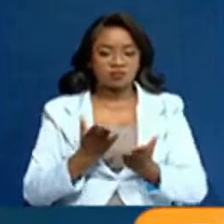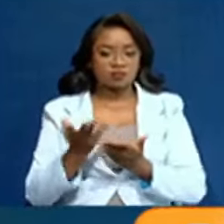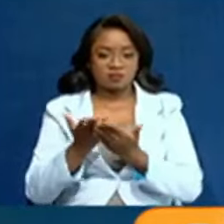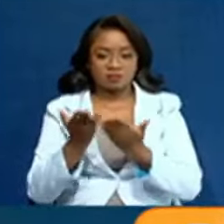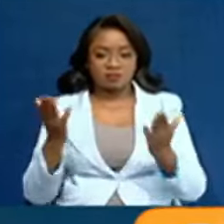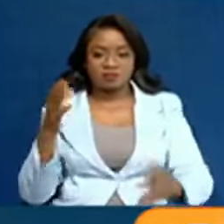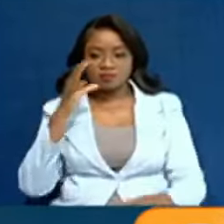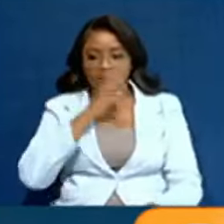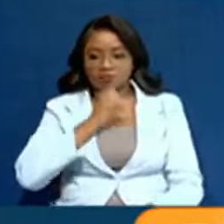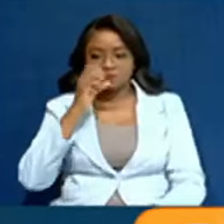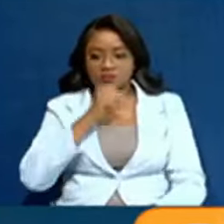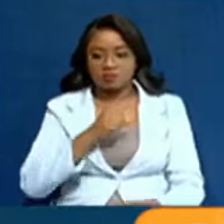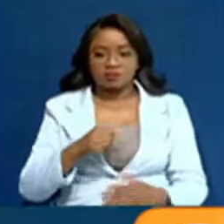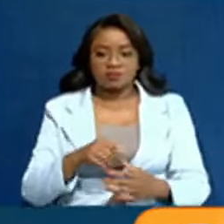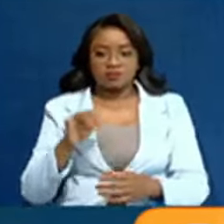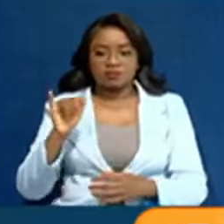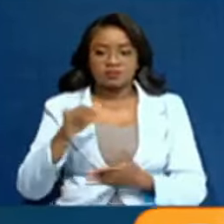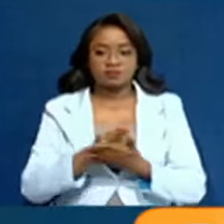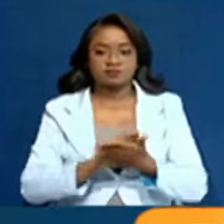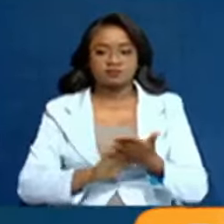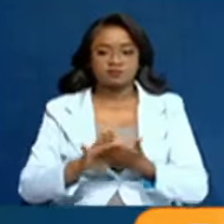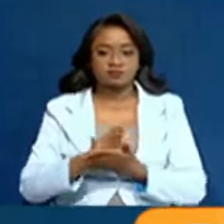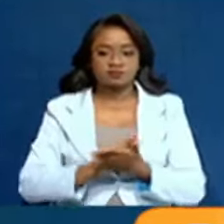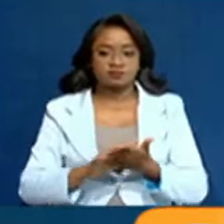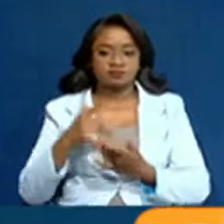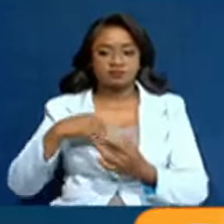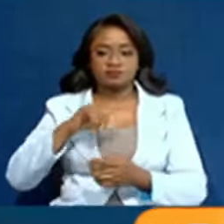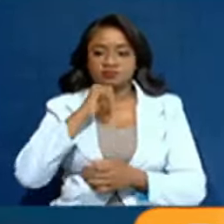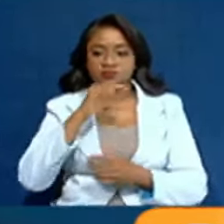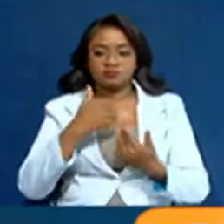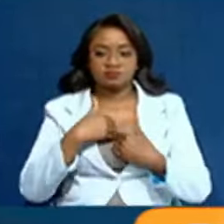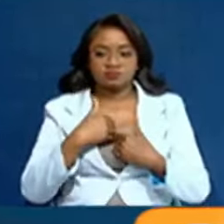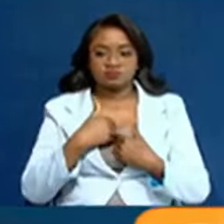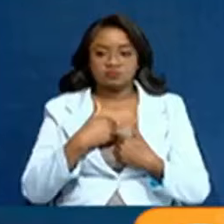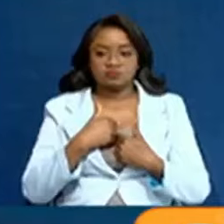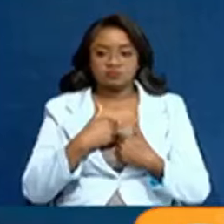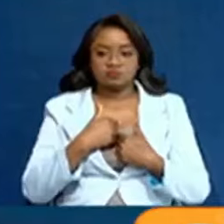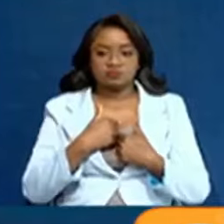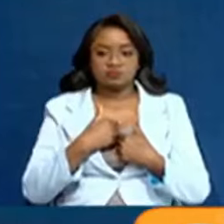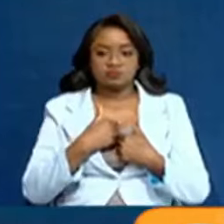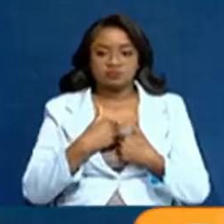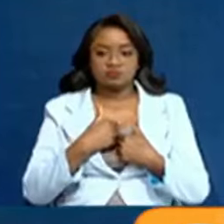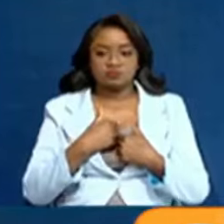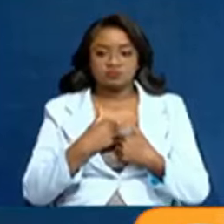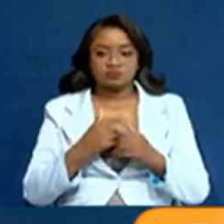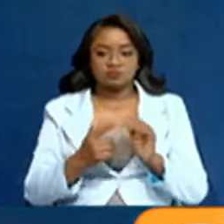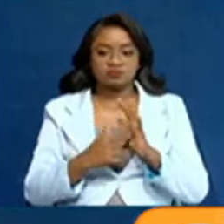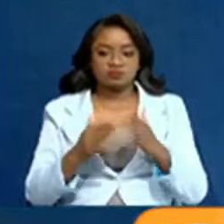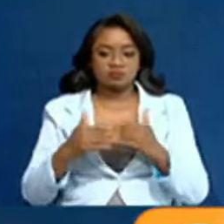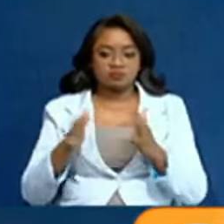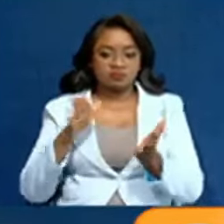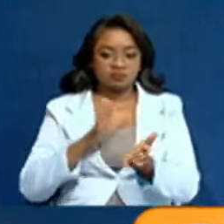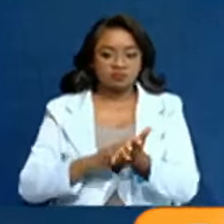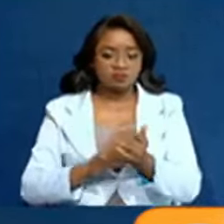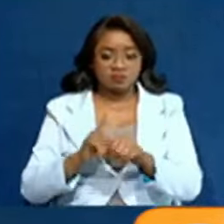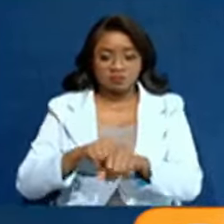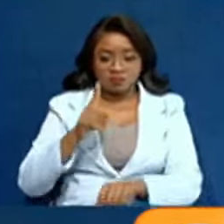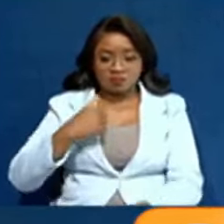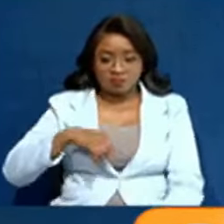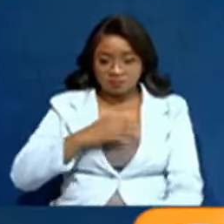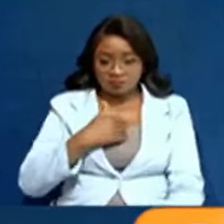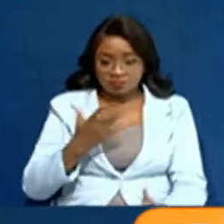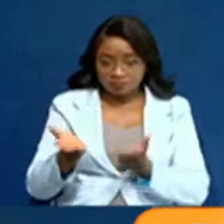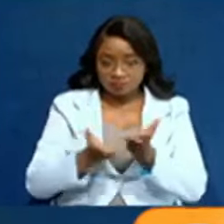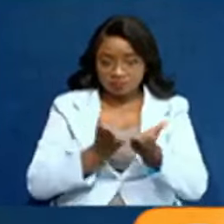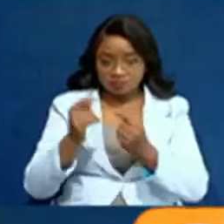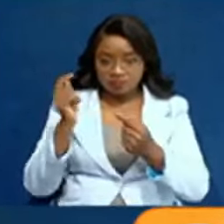And it's the basis that, as I said in my first opening remarks, once you have services, then it's